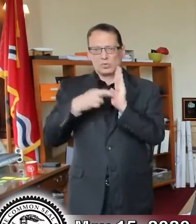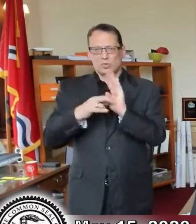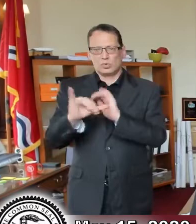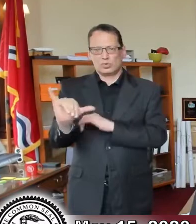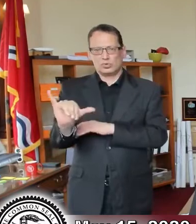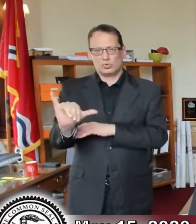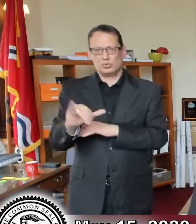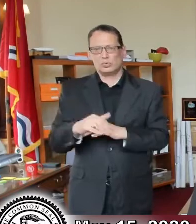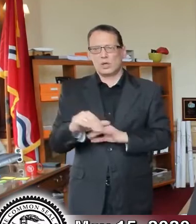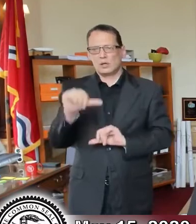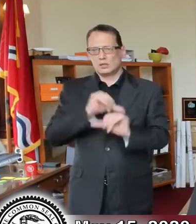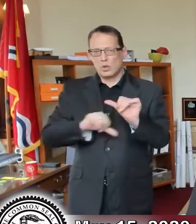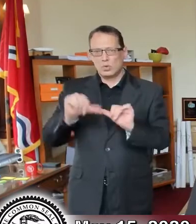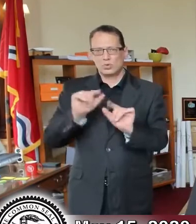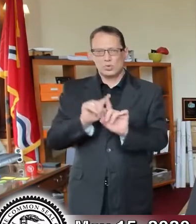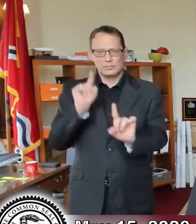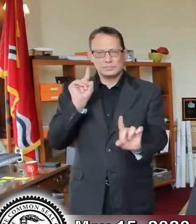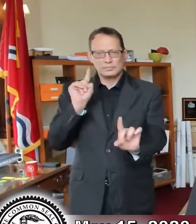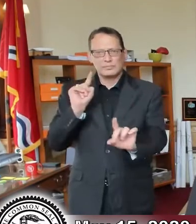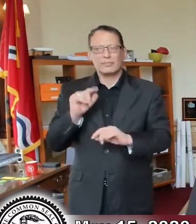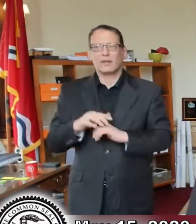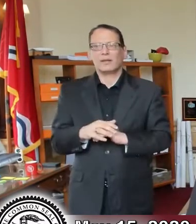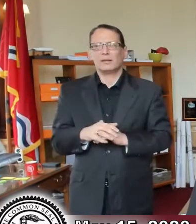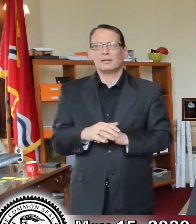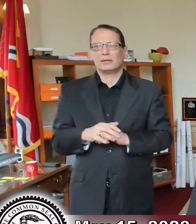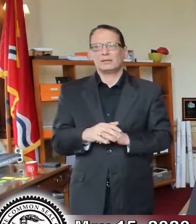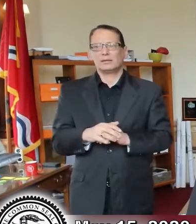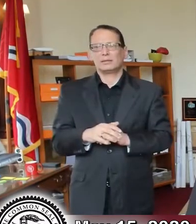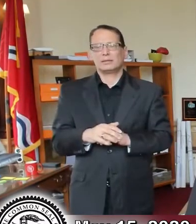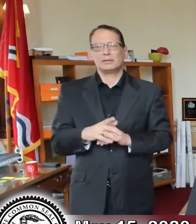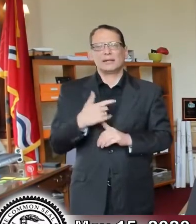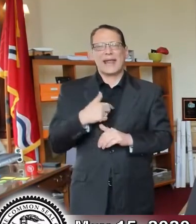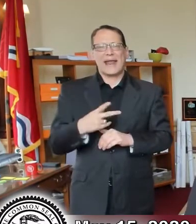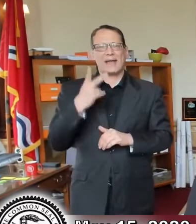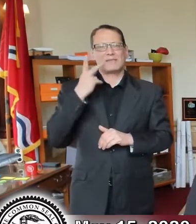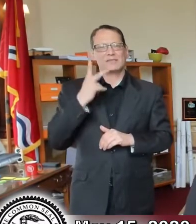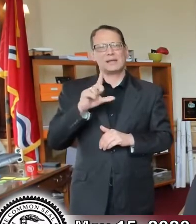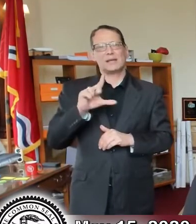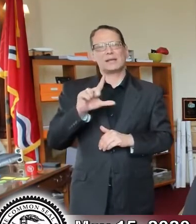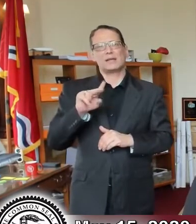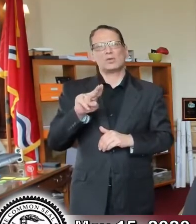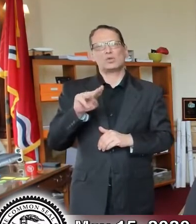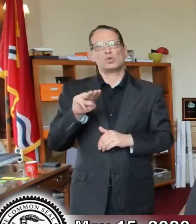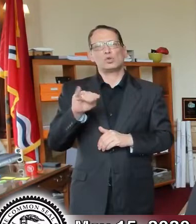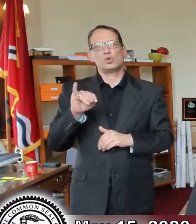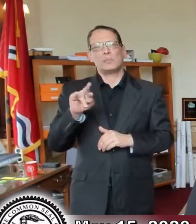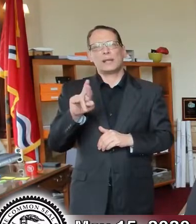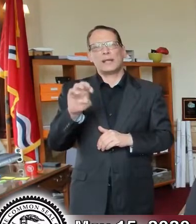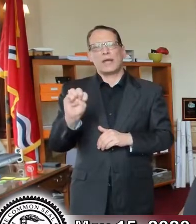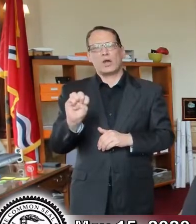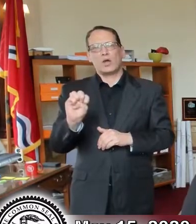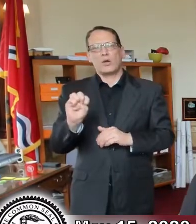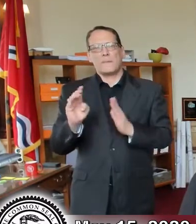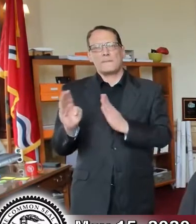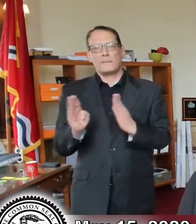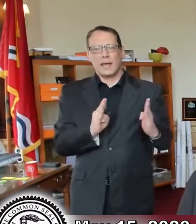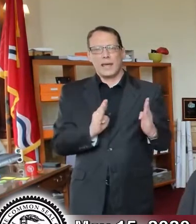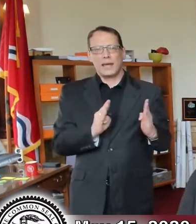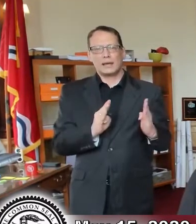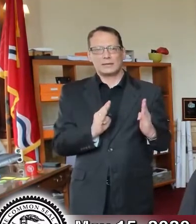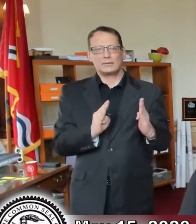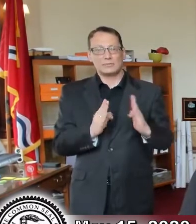well with regard to social distancing. I've seen the Lumiere's plan, operating